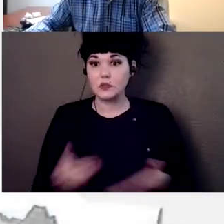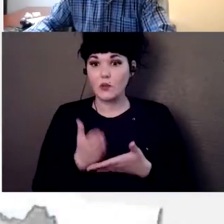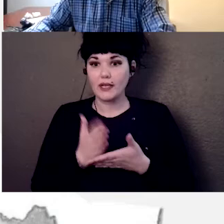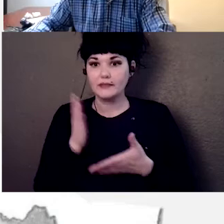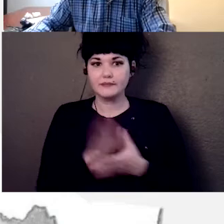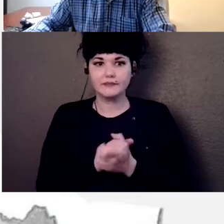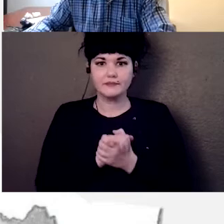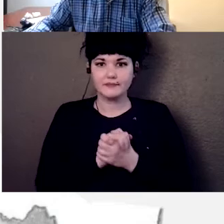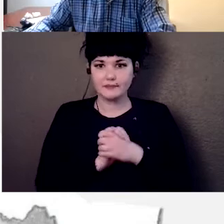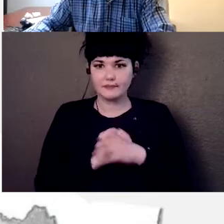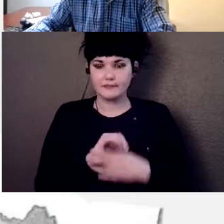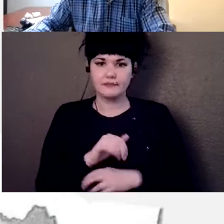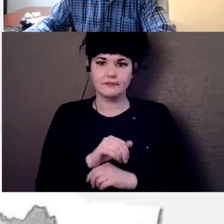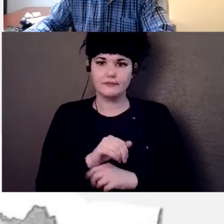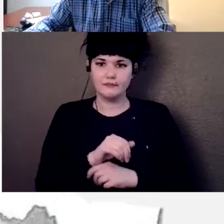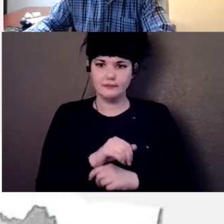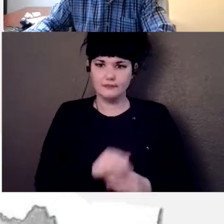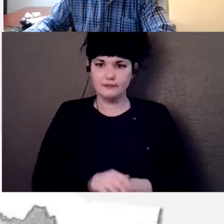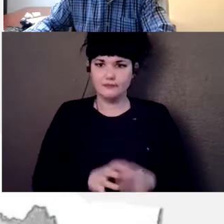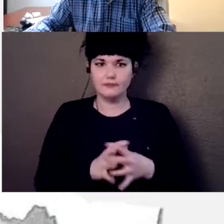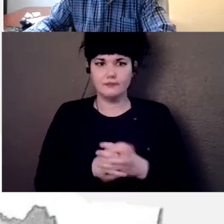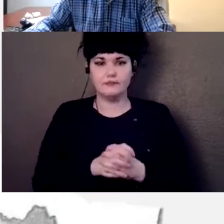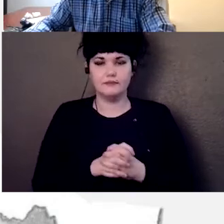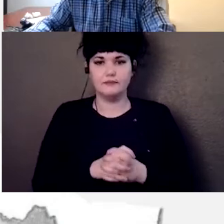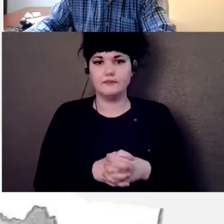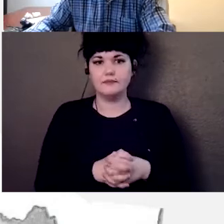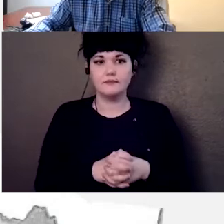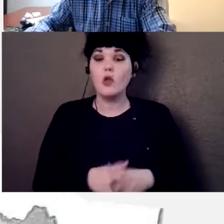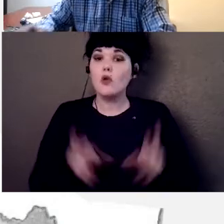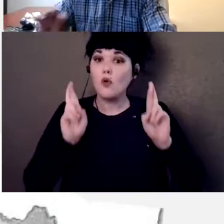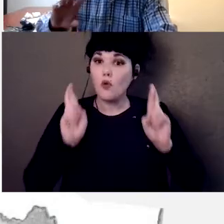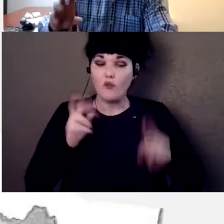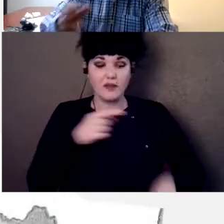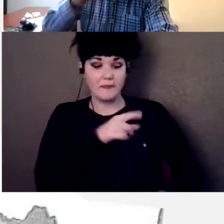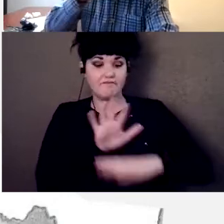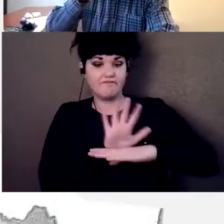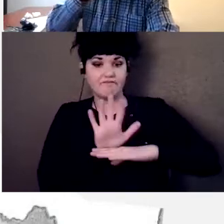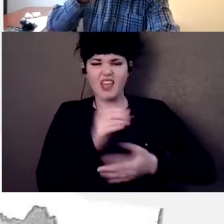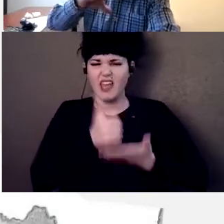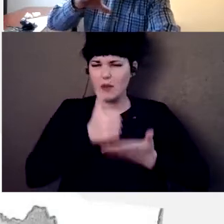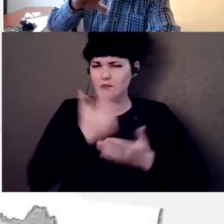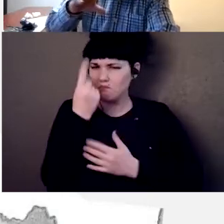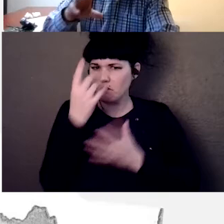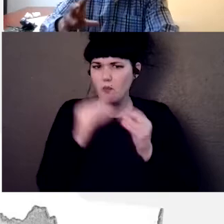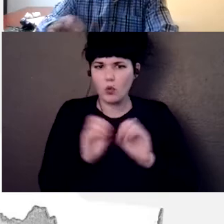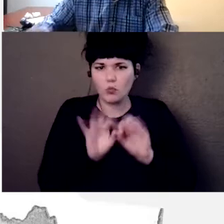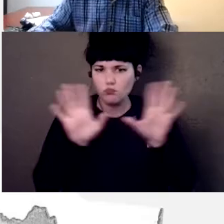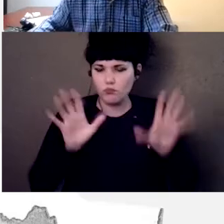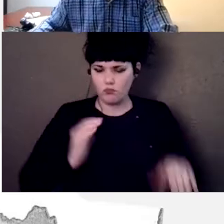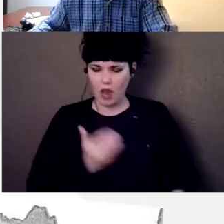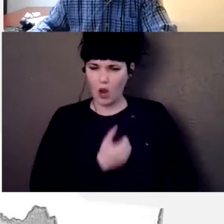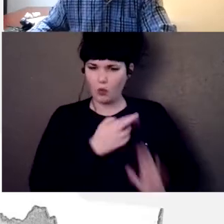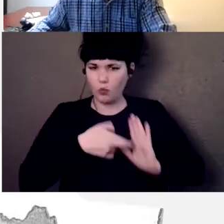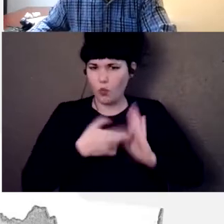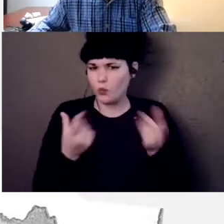So hopefully that gives you some insight as to who DRNY is, what